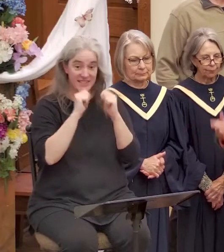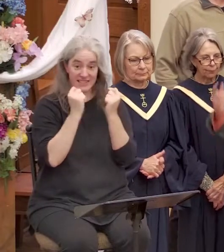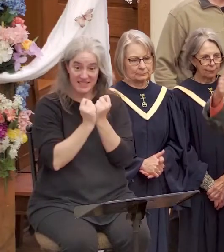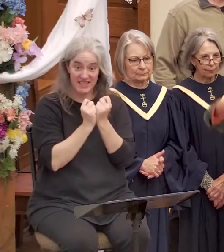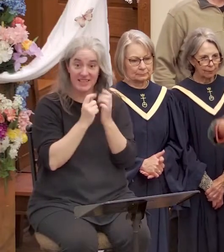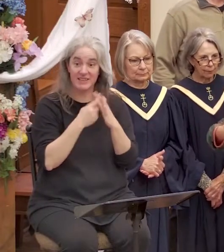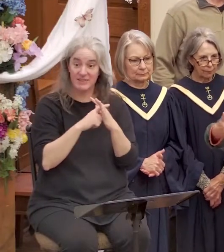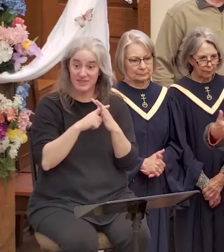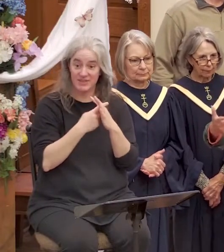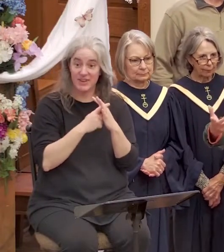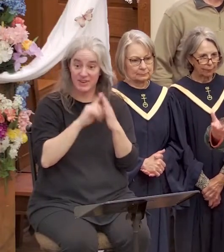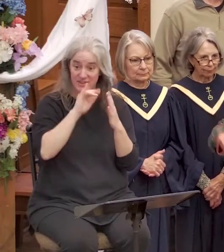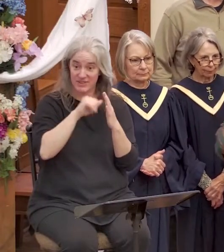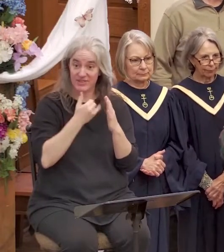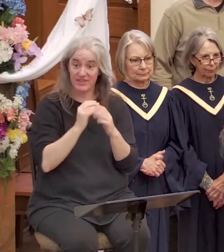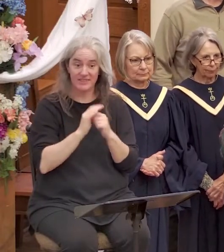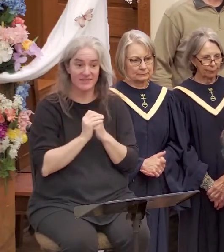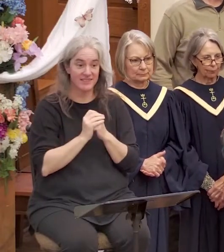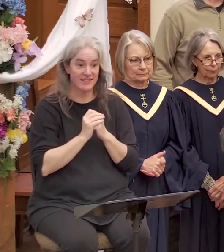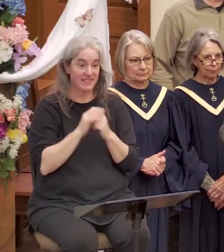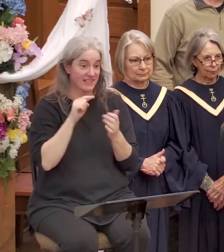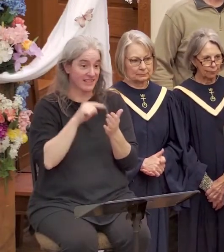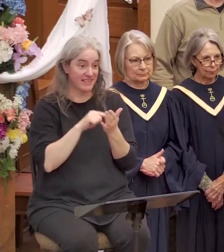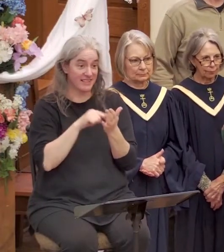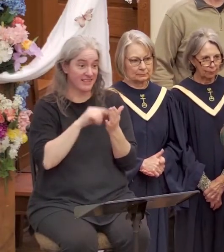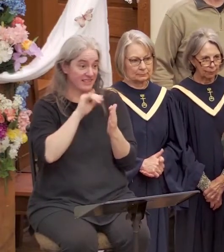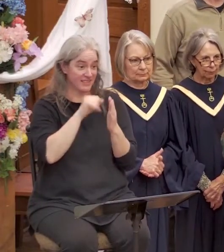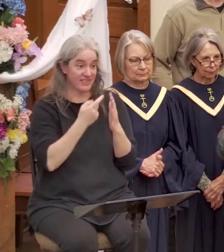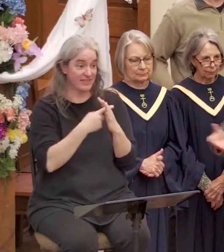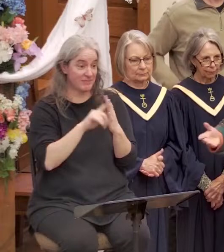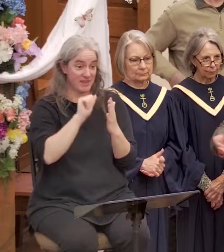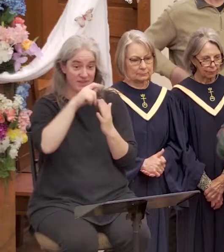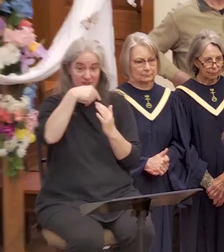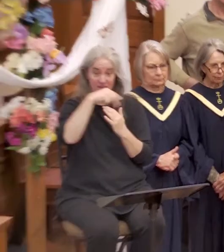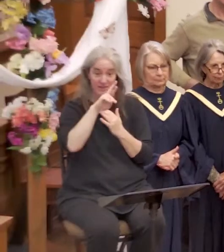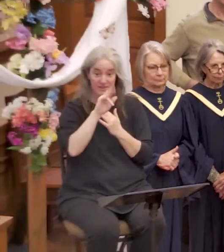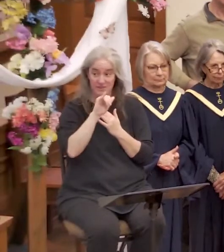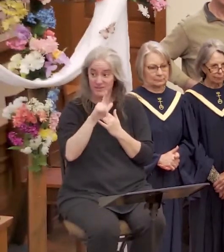started just, what? This is just really on the beginning of April, so